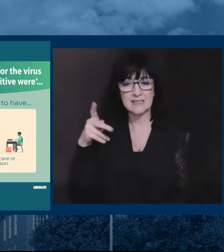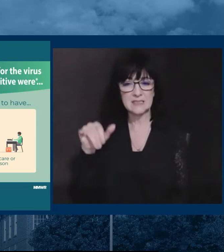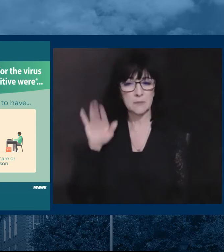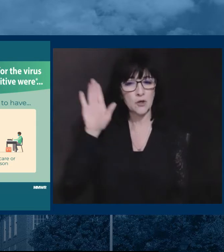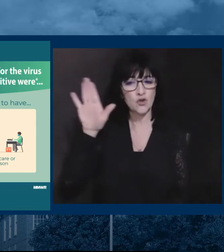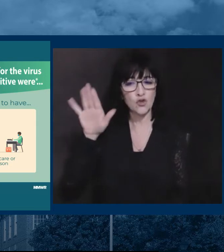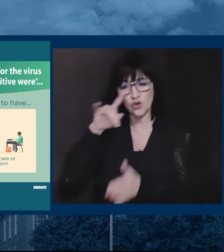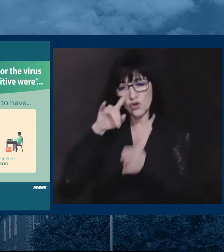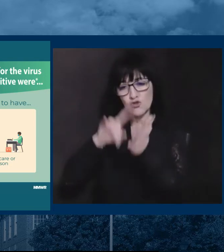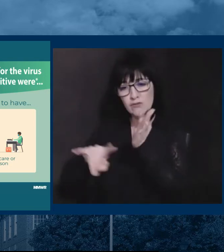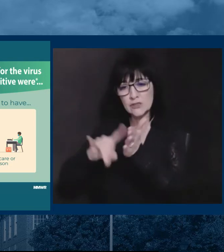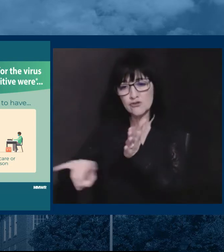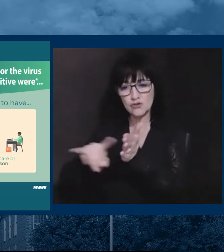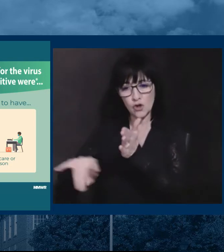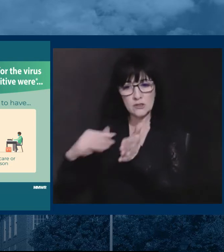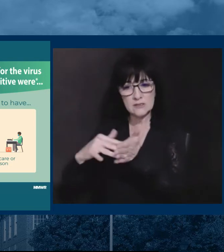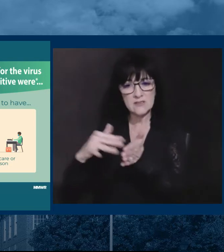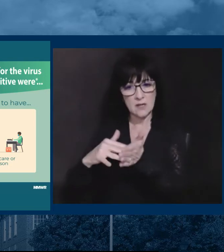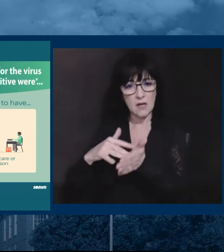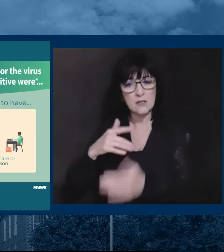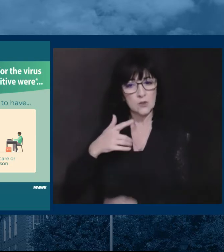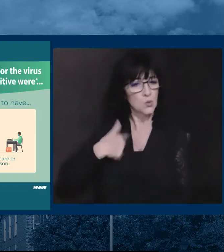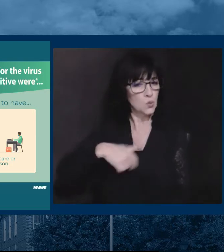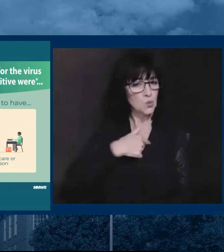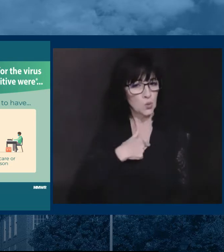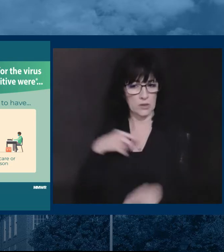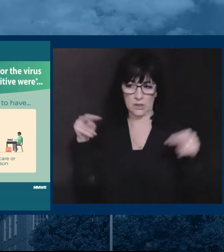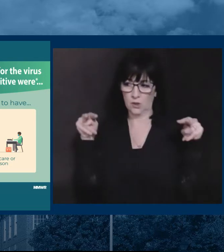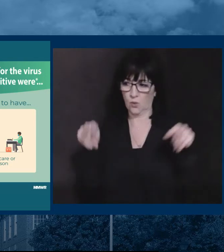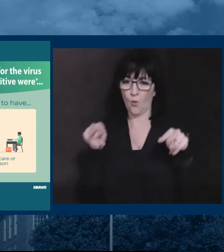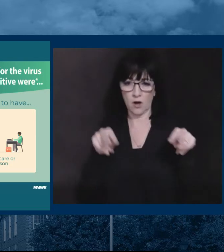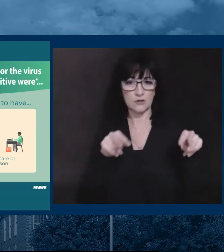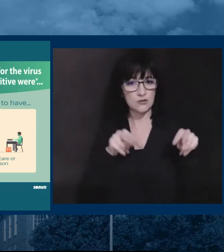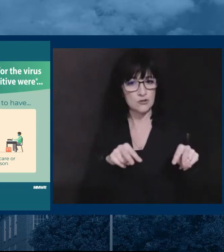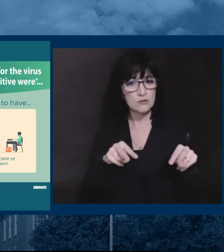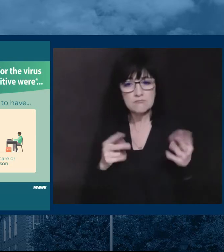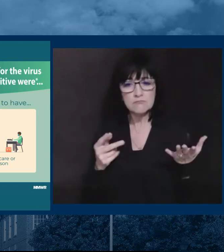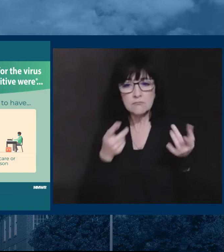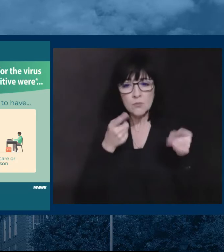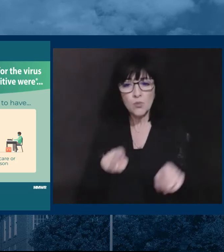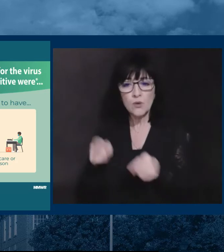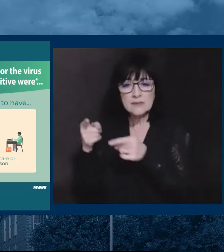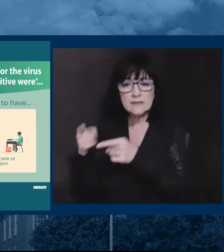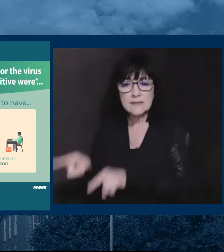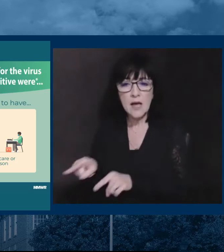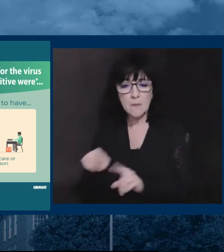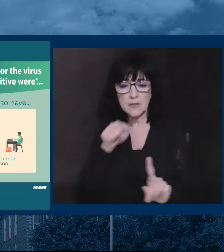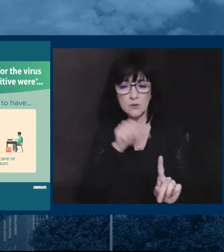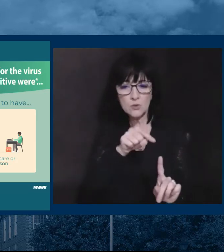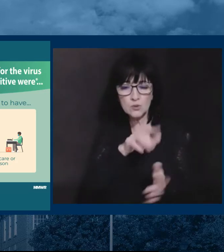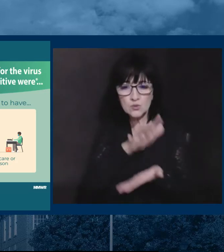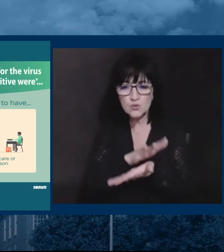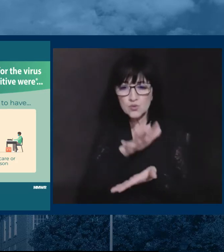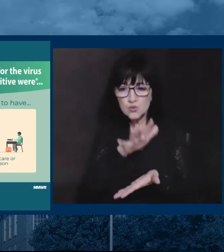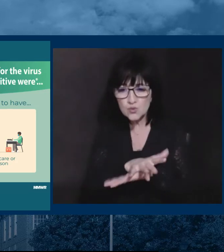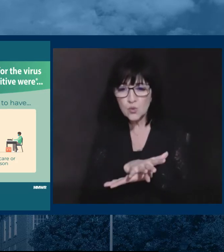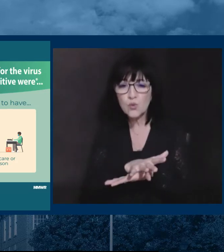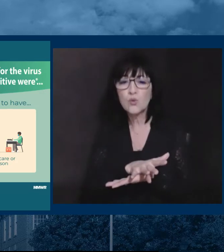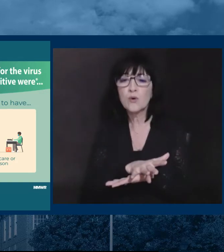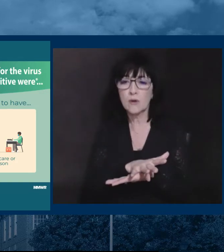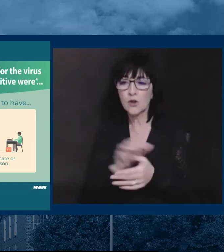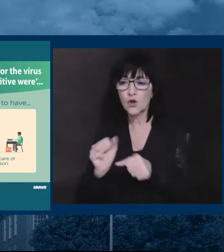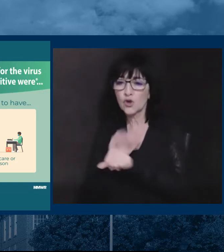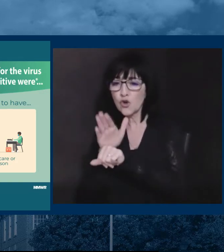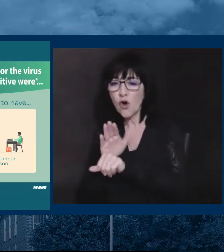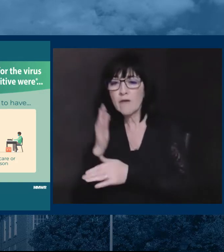paying close attention to what's going on in the school setting as it relates to COVID